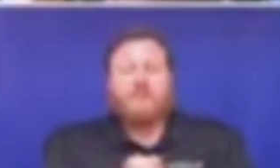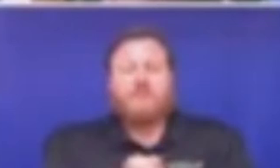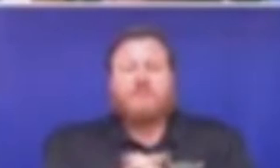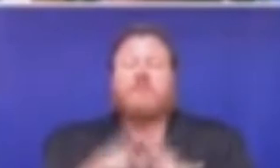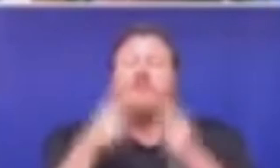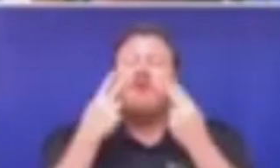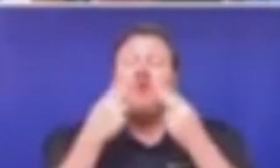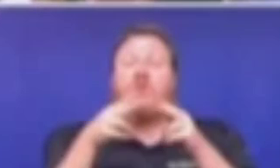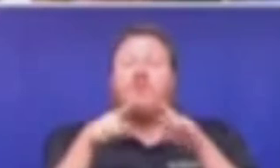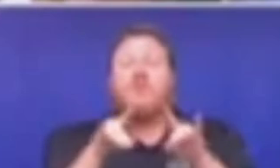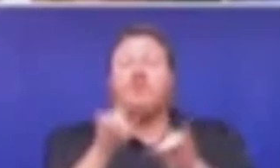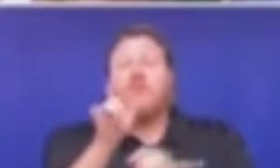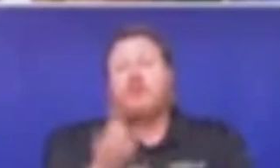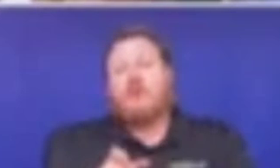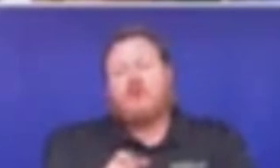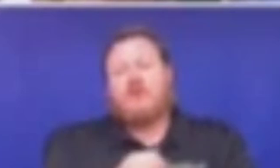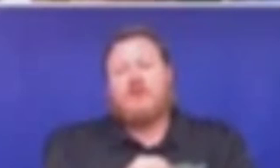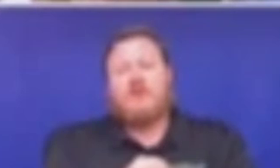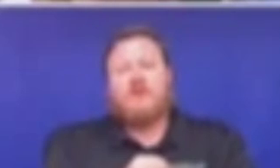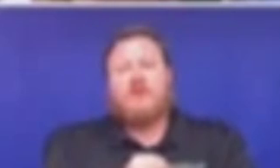Honorable Chairperson,